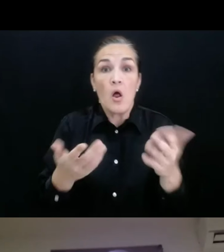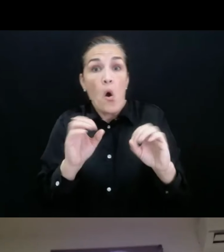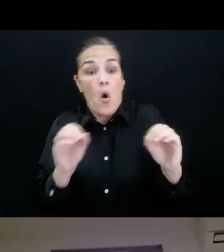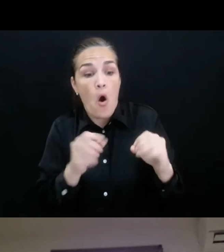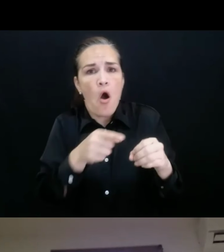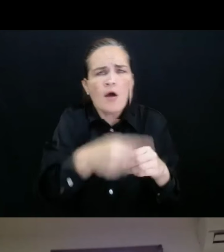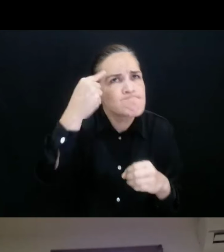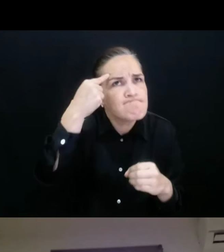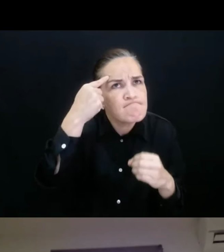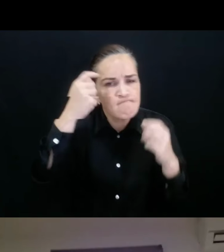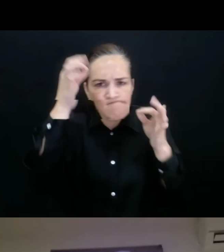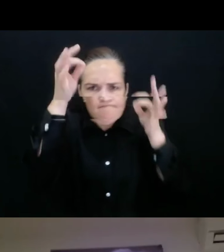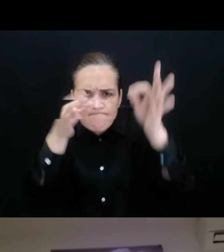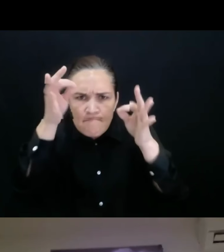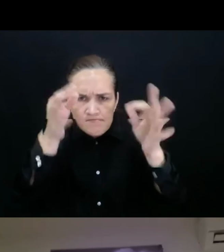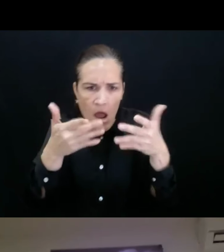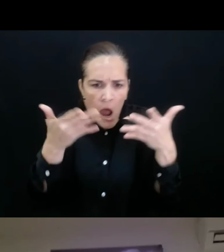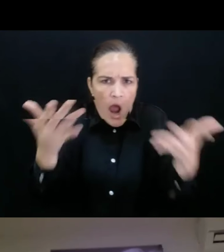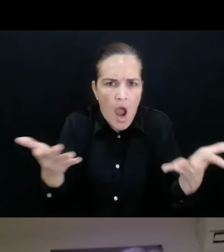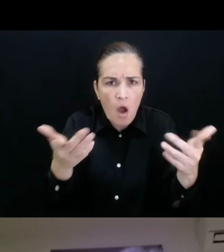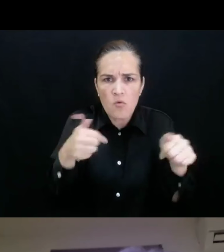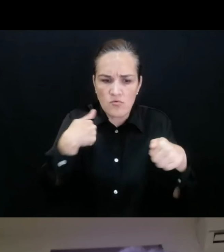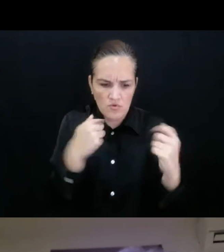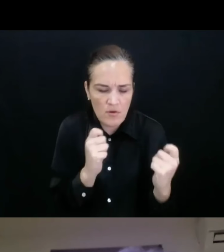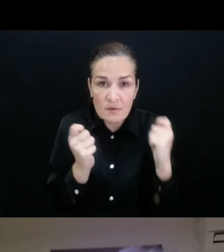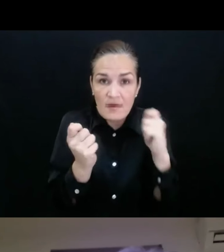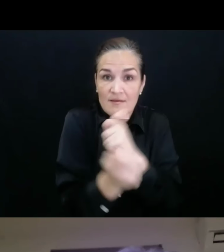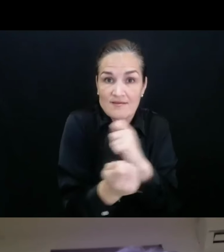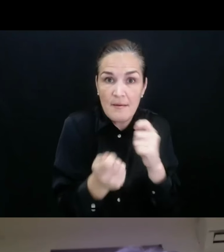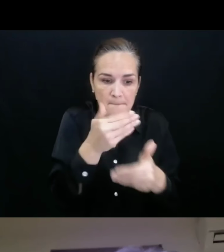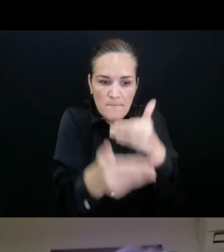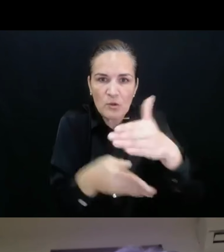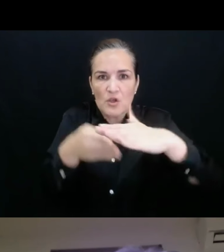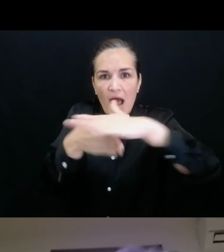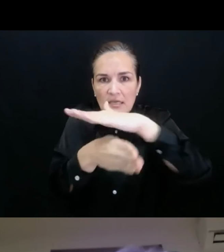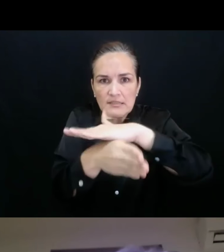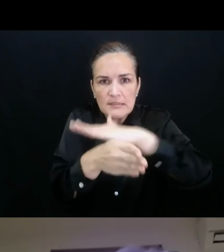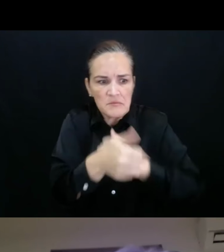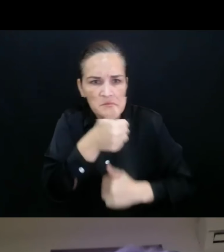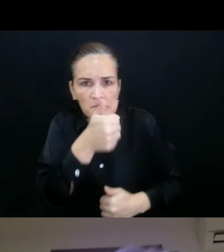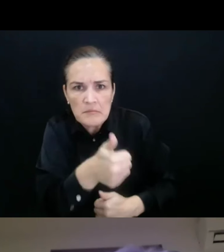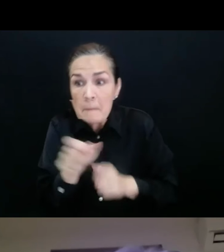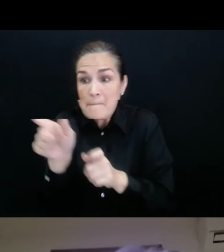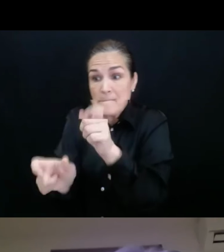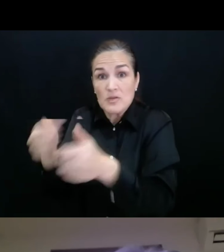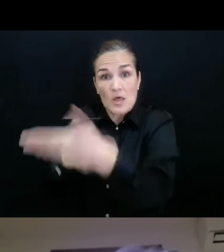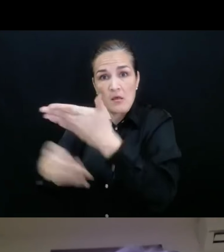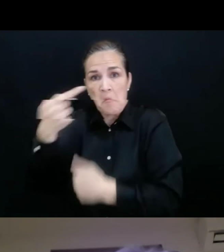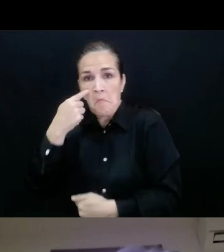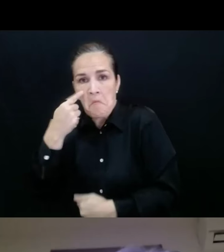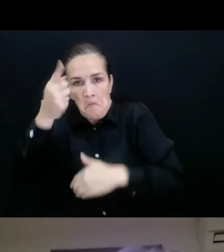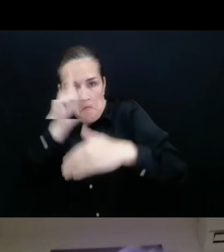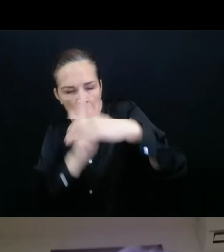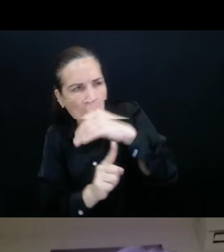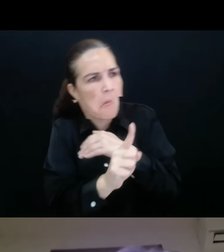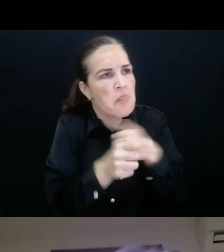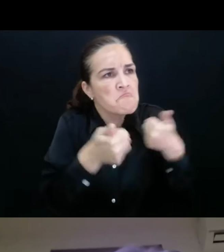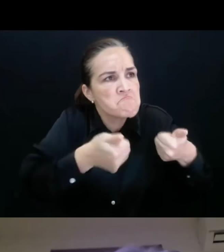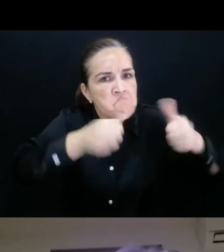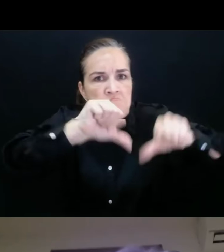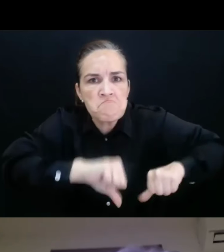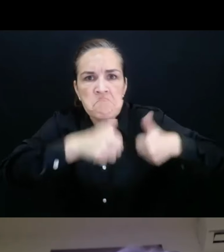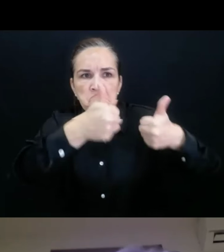the visits that we do to be able to see what's accessible and what's not accessible on the ground. And providing